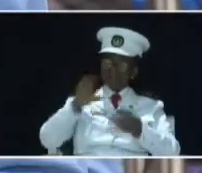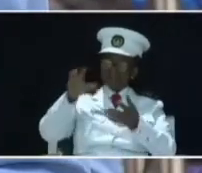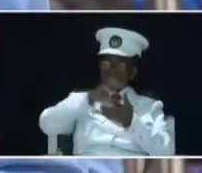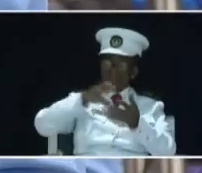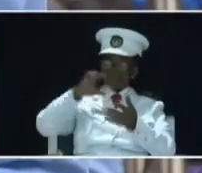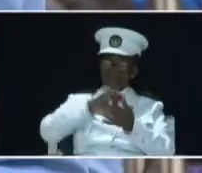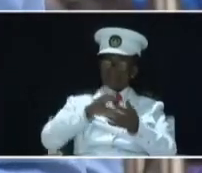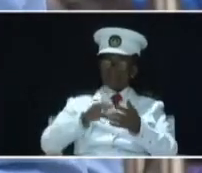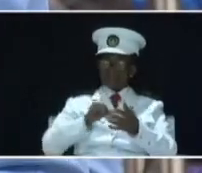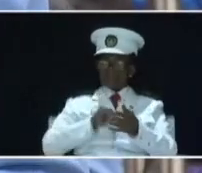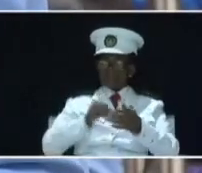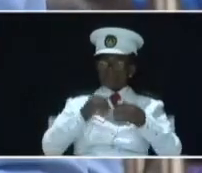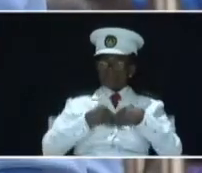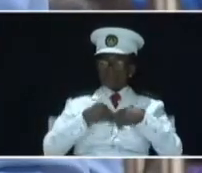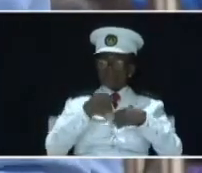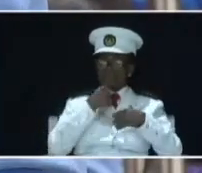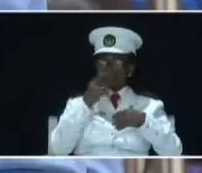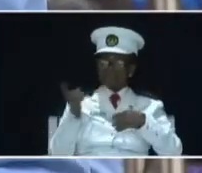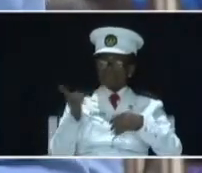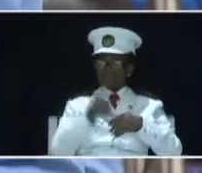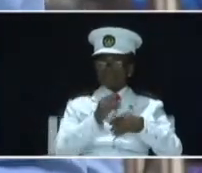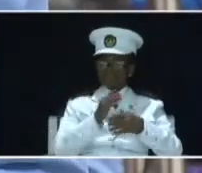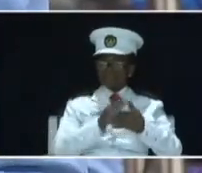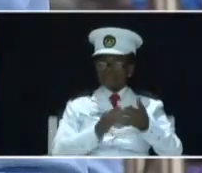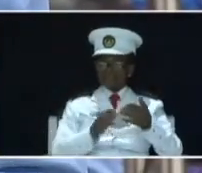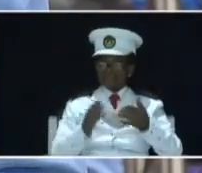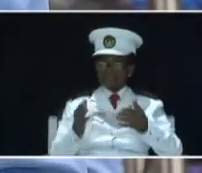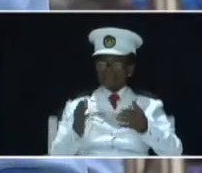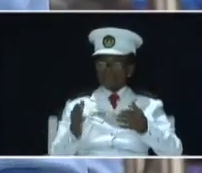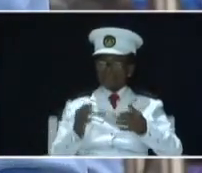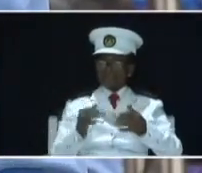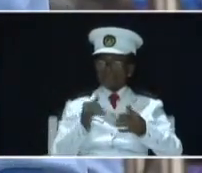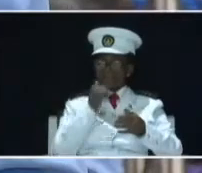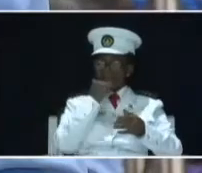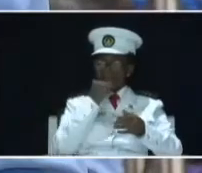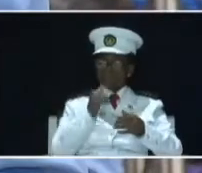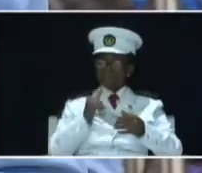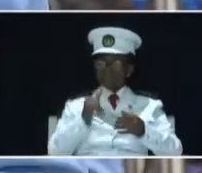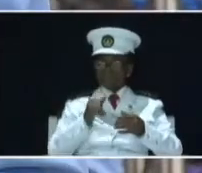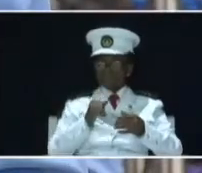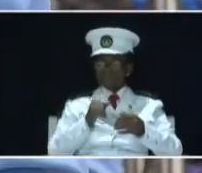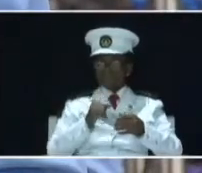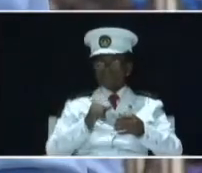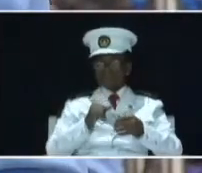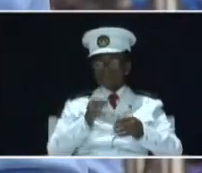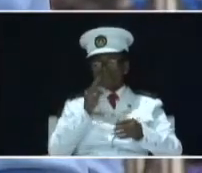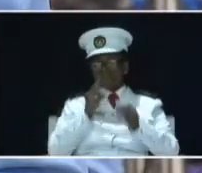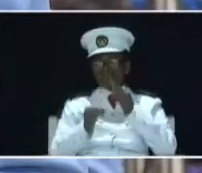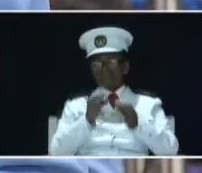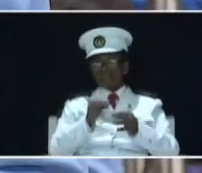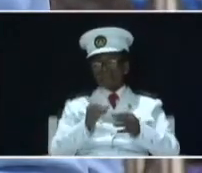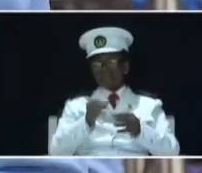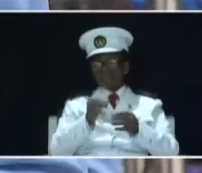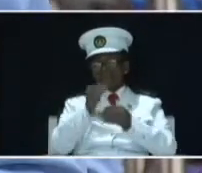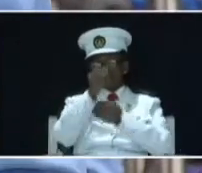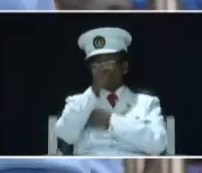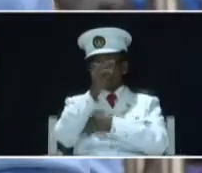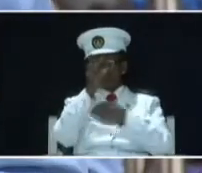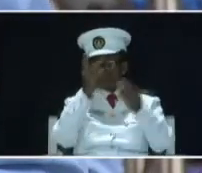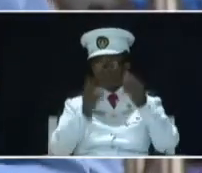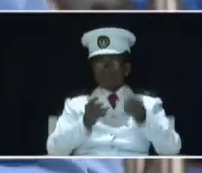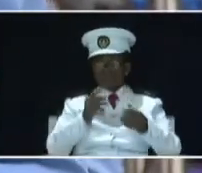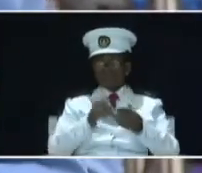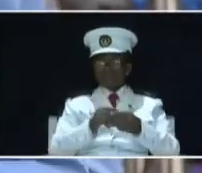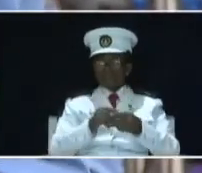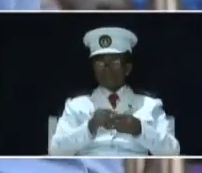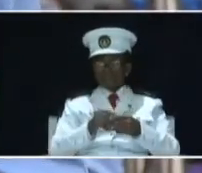I've done something wrong. My mom wants to deal with me. And she will